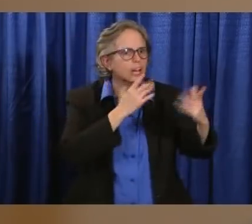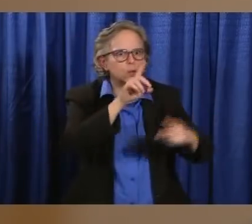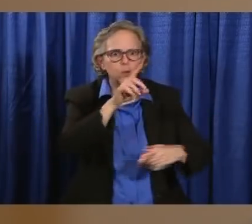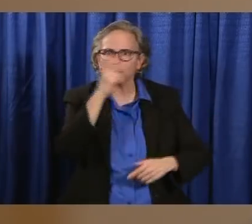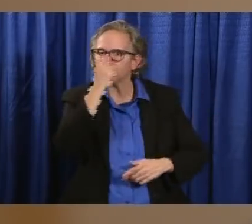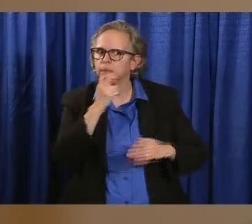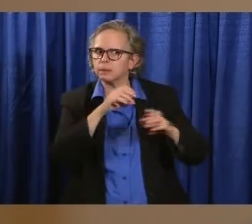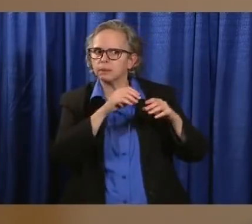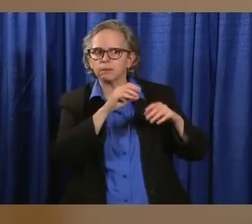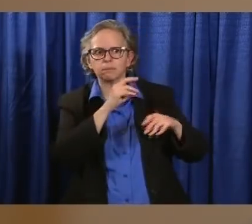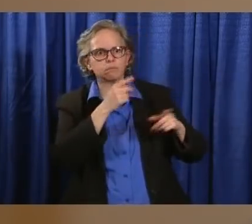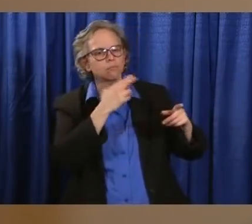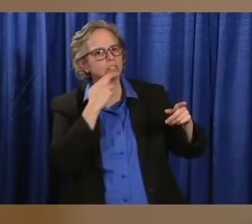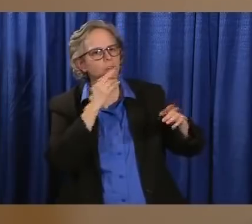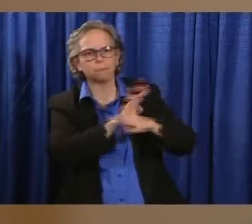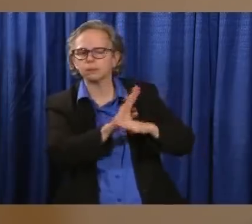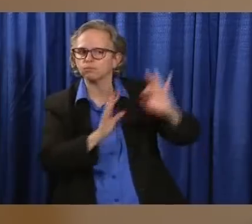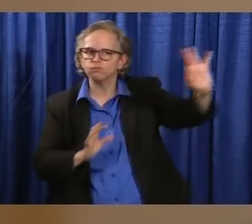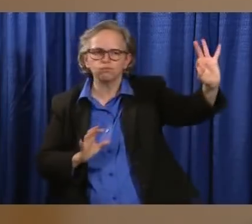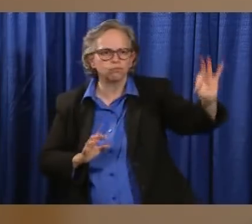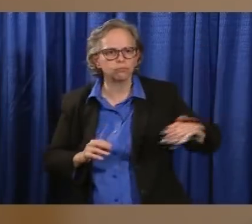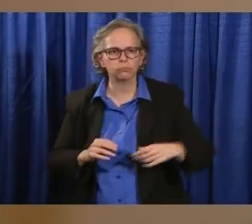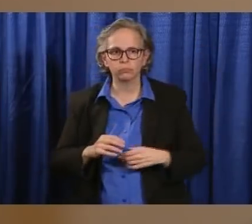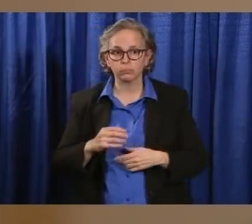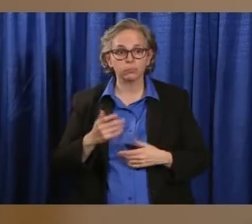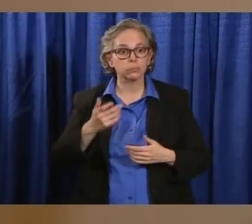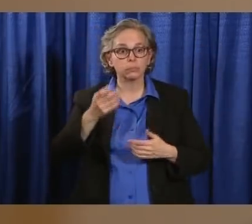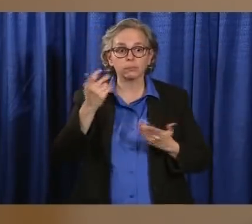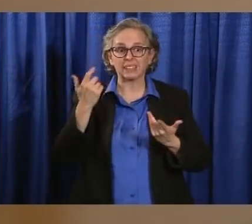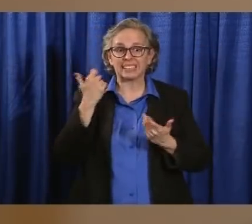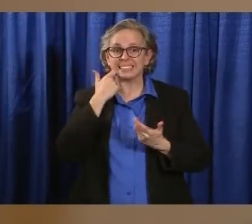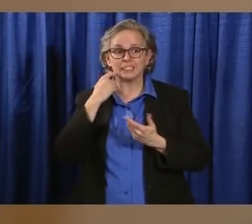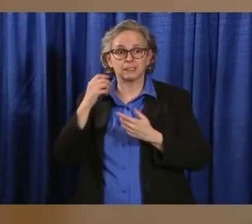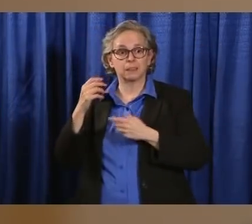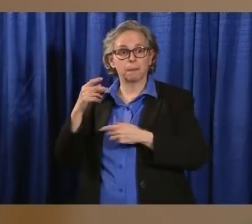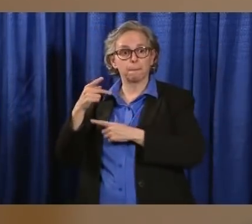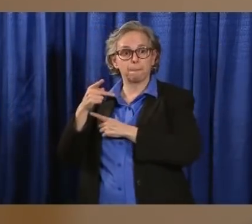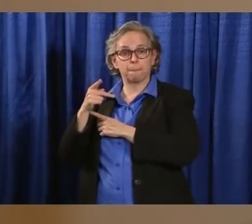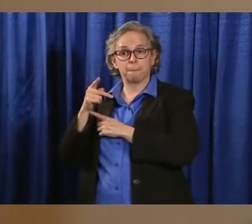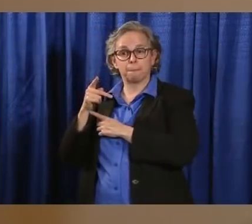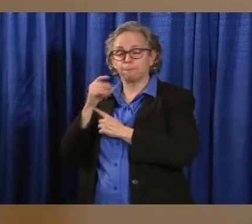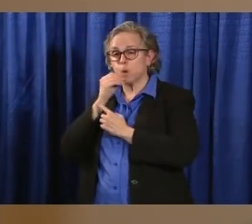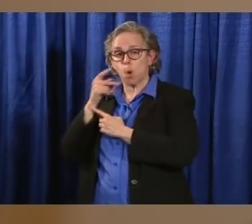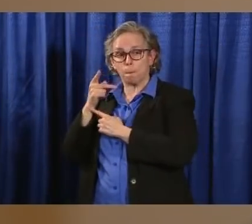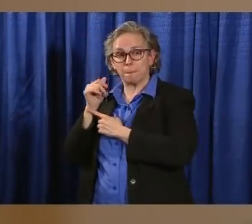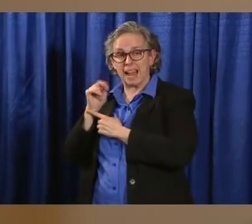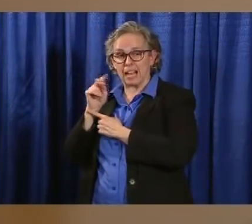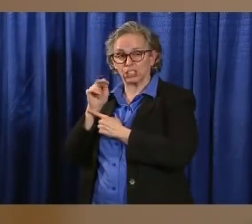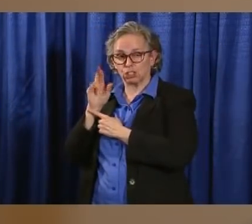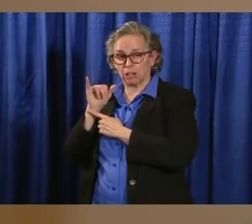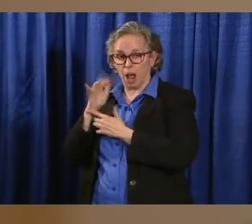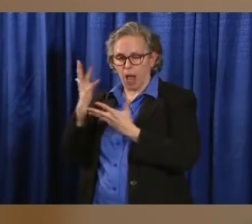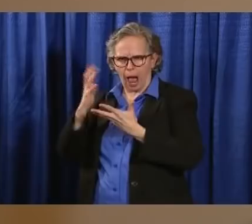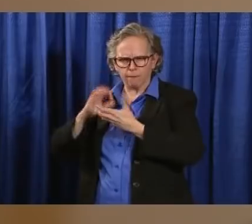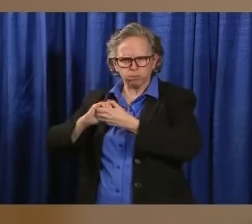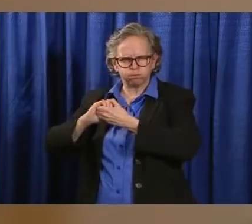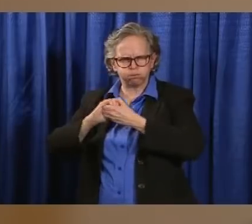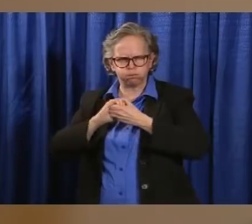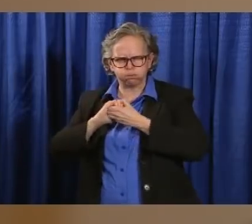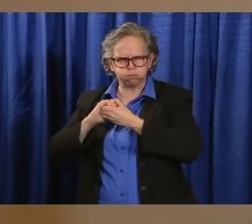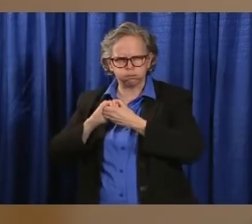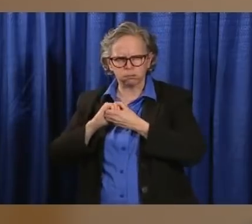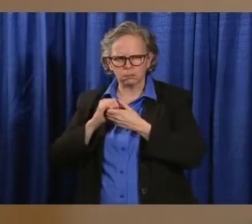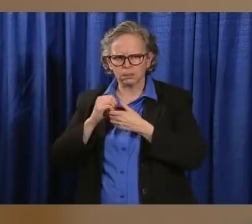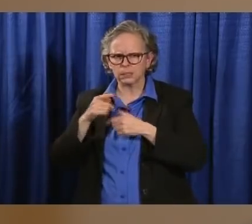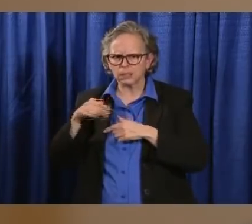a lot about the food pantries. So there's a lot of synergies going on where some of these very same businesses are helping be part of the